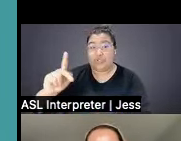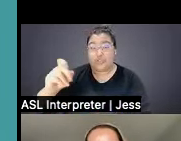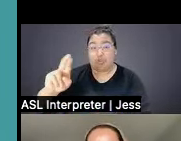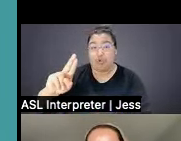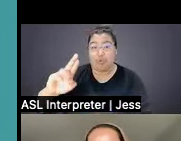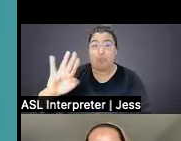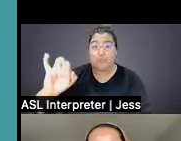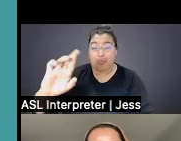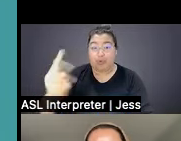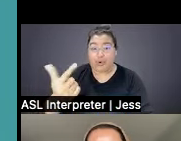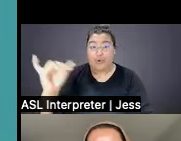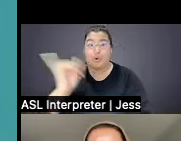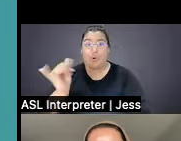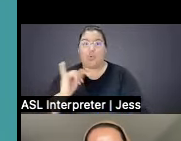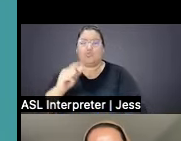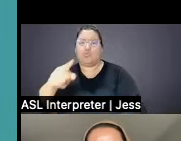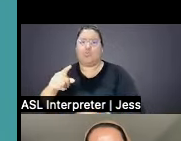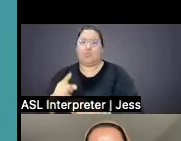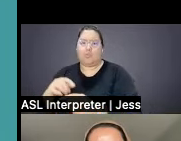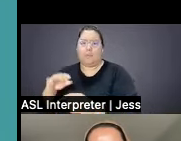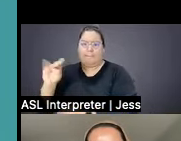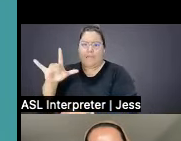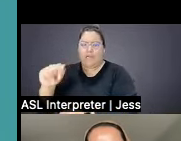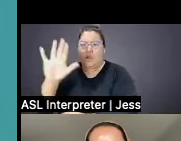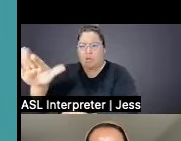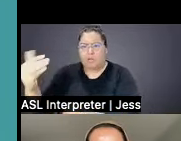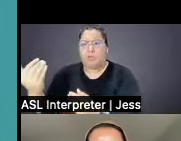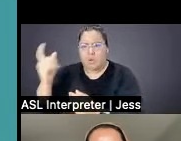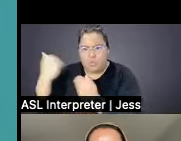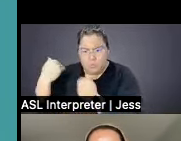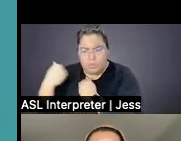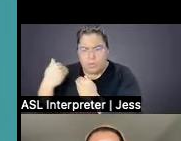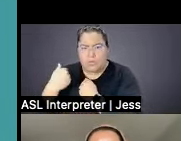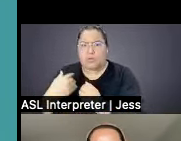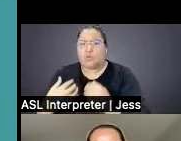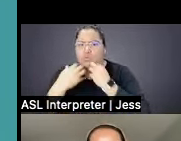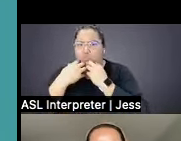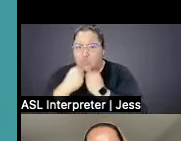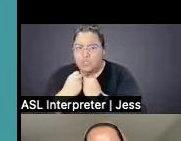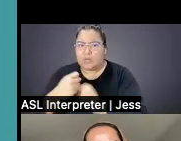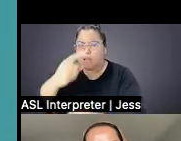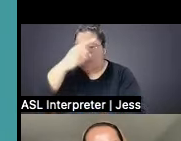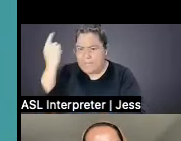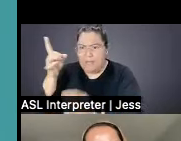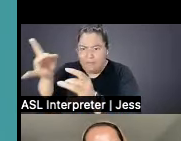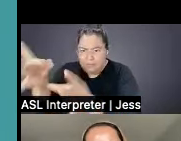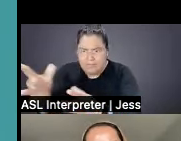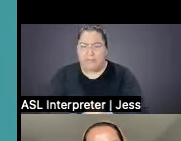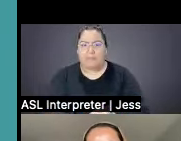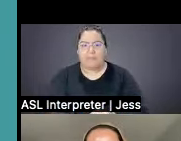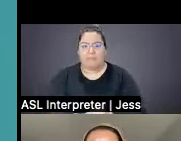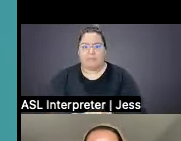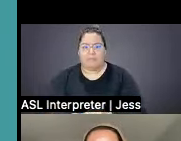campaign to protect Black dissent. Our media justice roots in the field of platform accountability